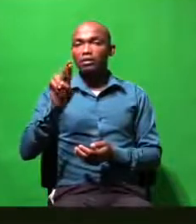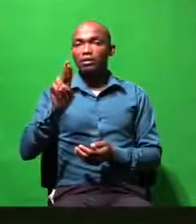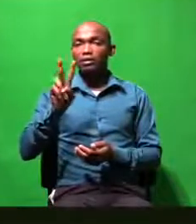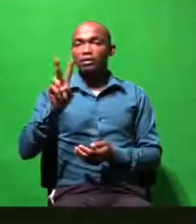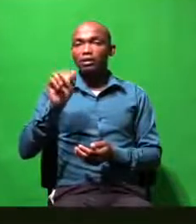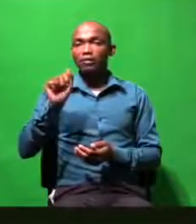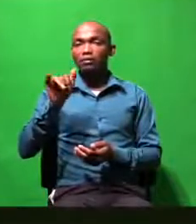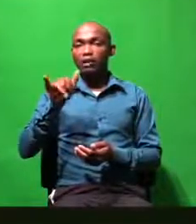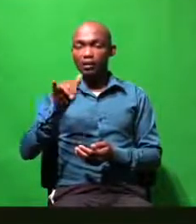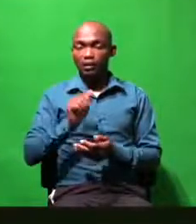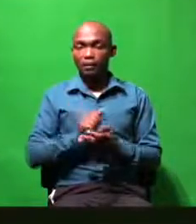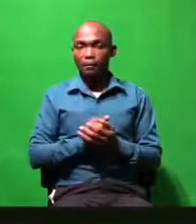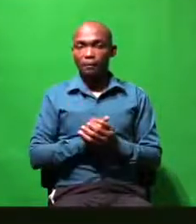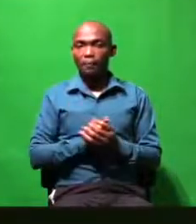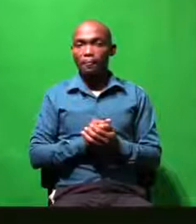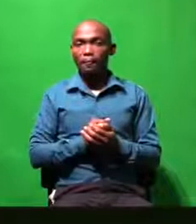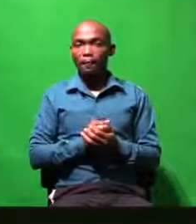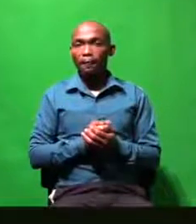Stage of conducting a survey.